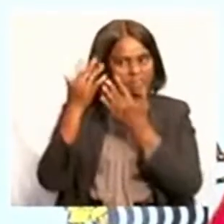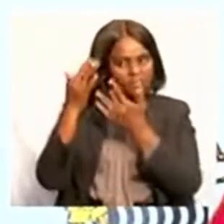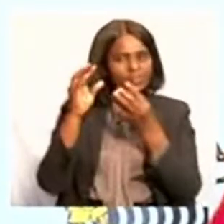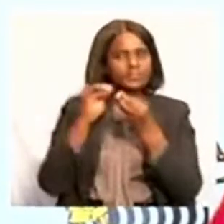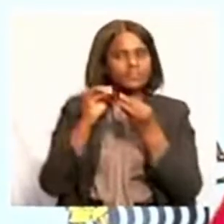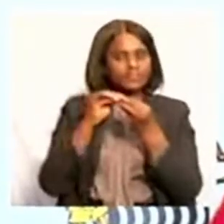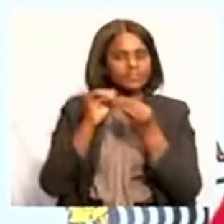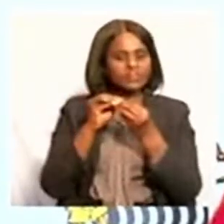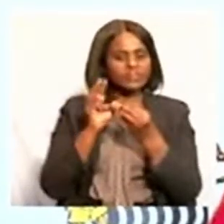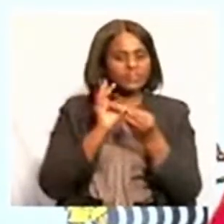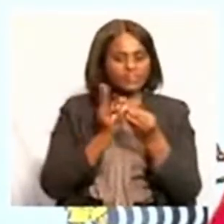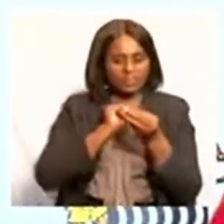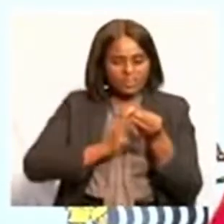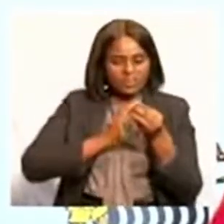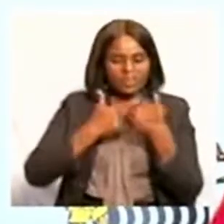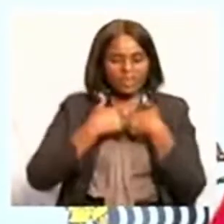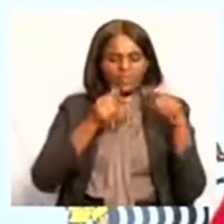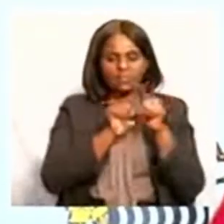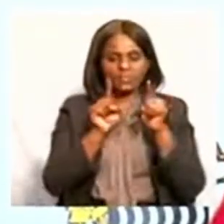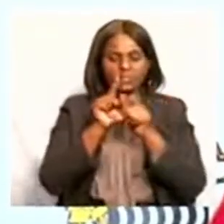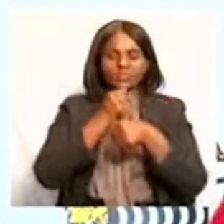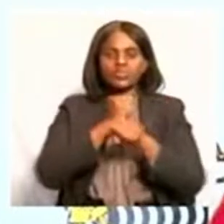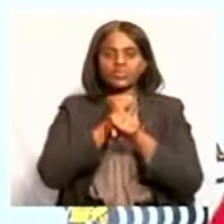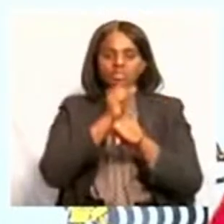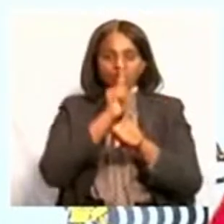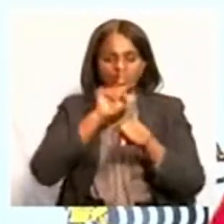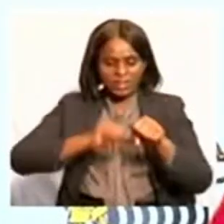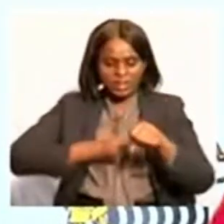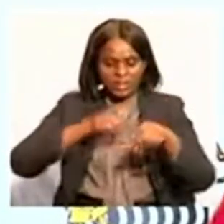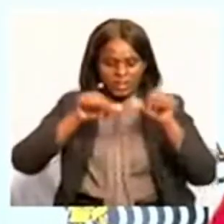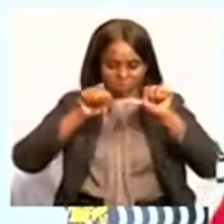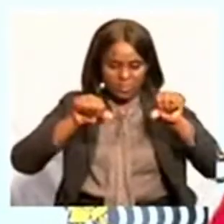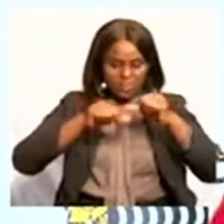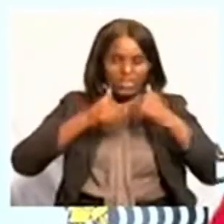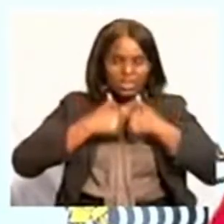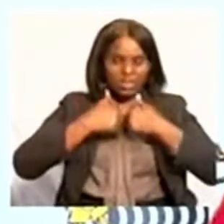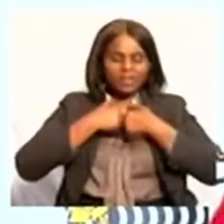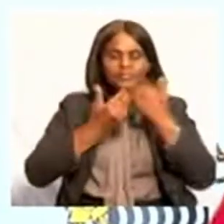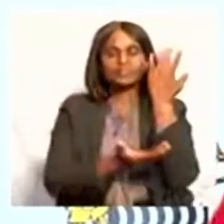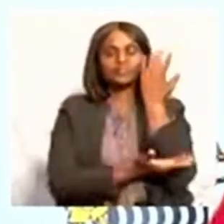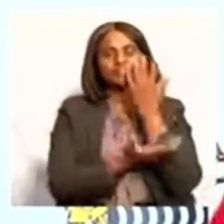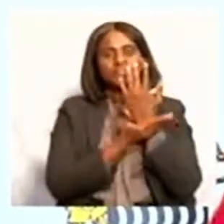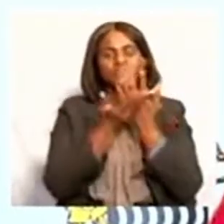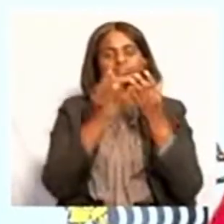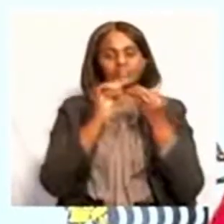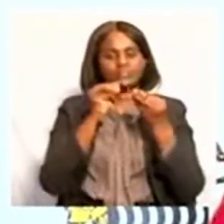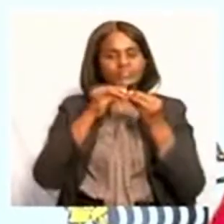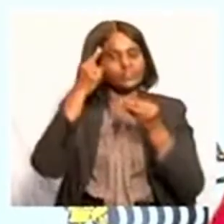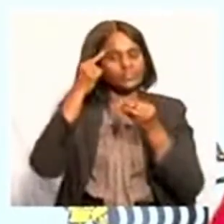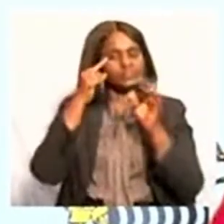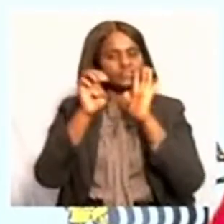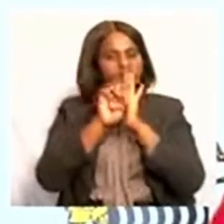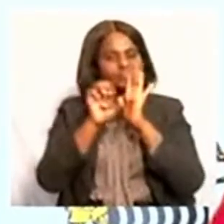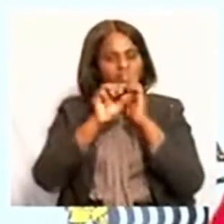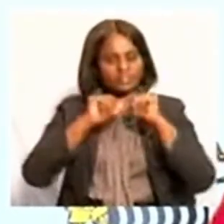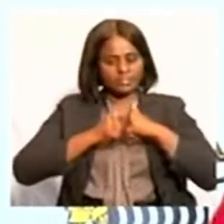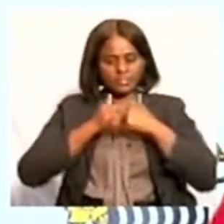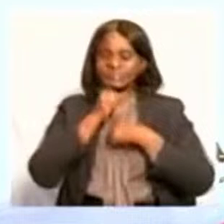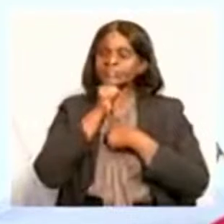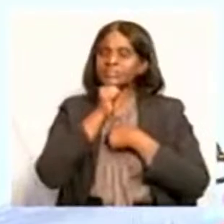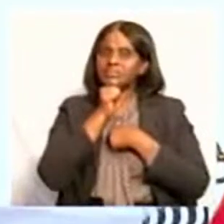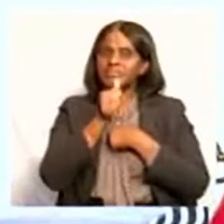expectations. We've also ensured that our audits have enhanced. For example, we were